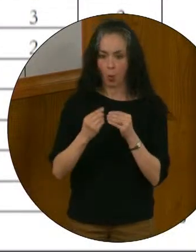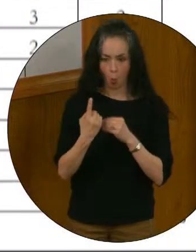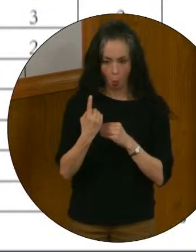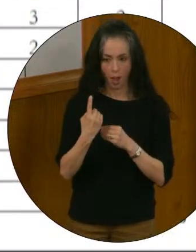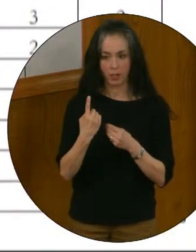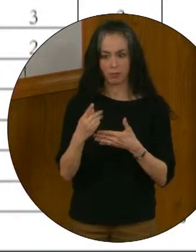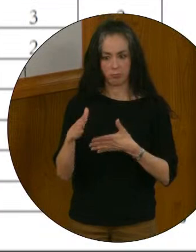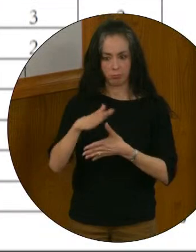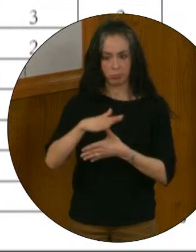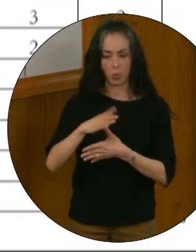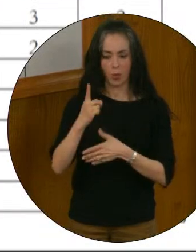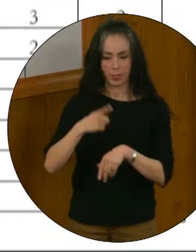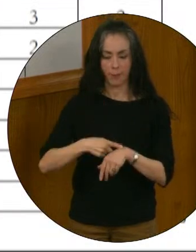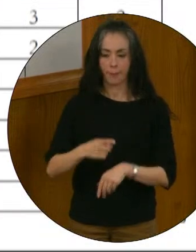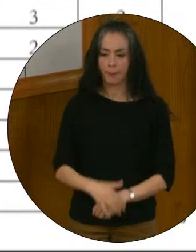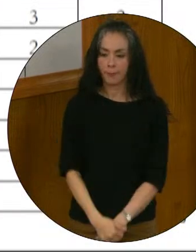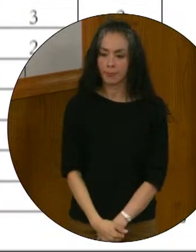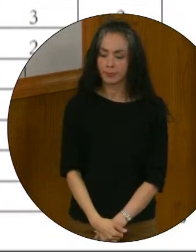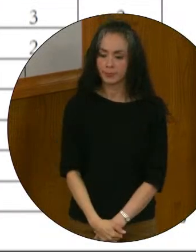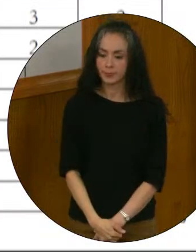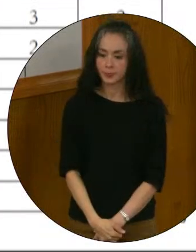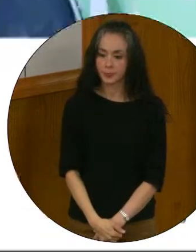1 time.